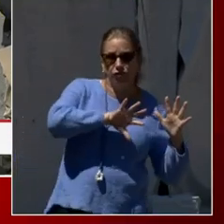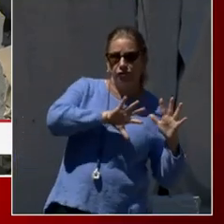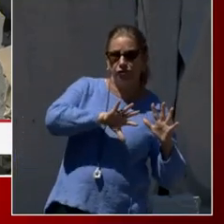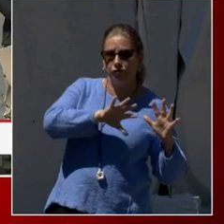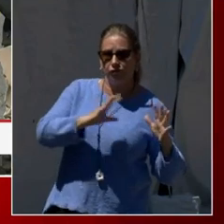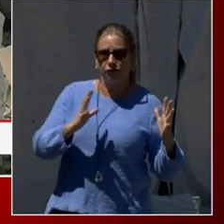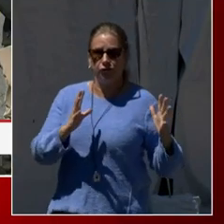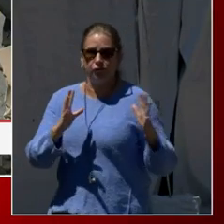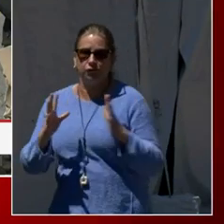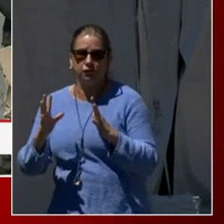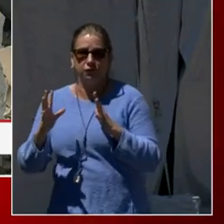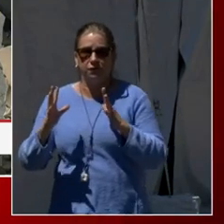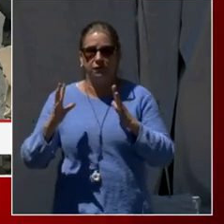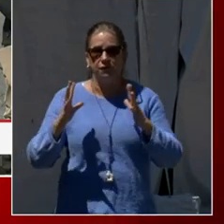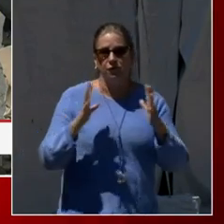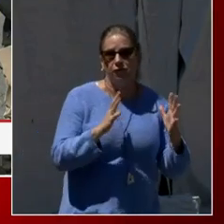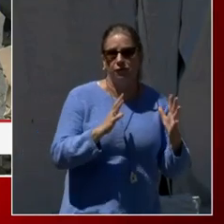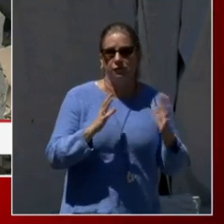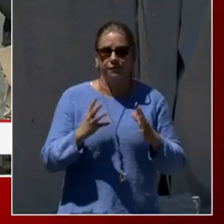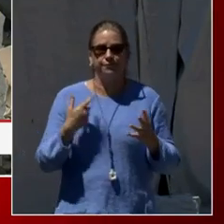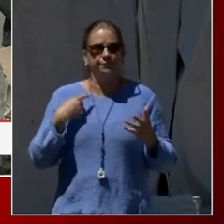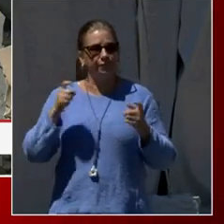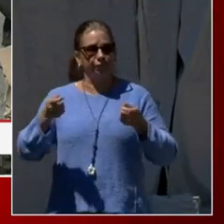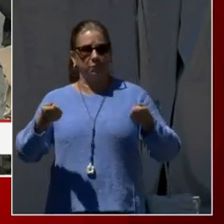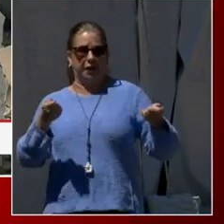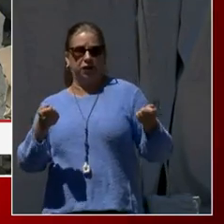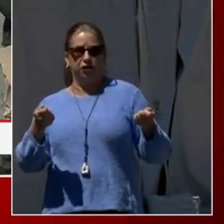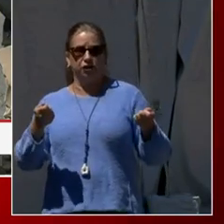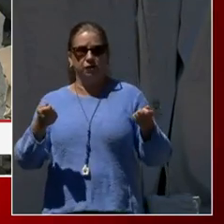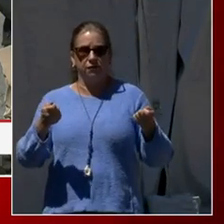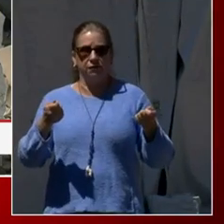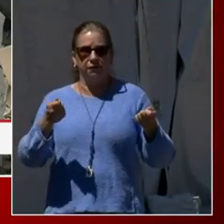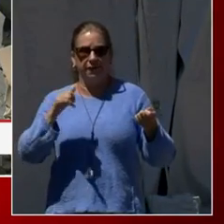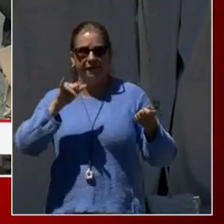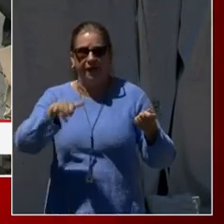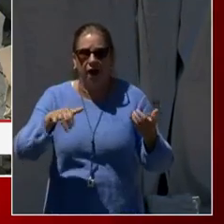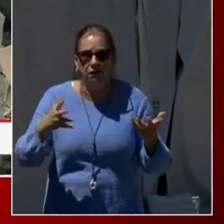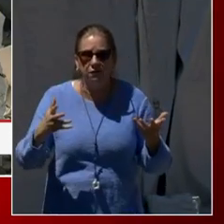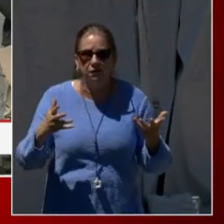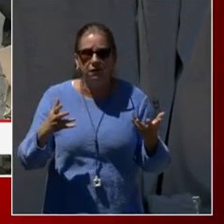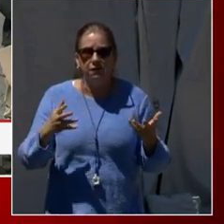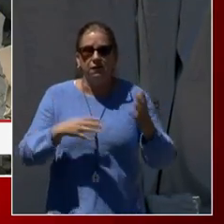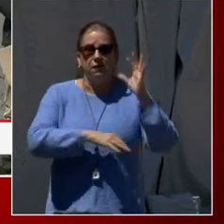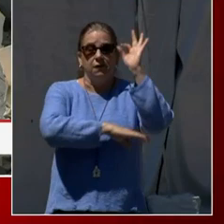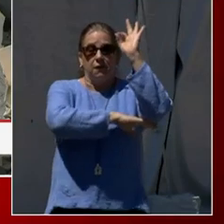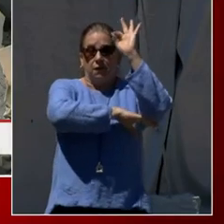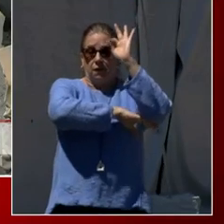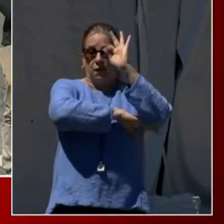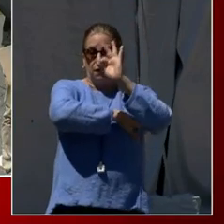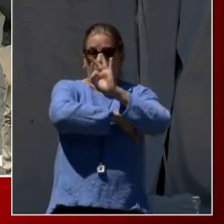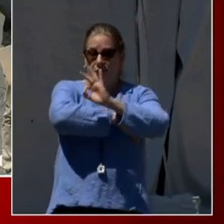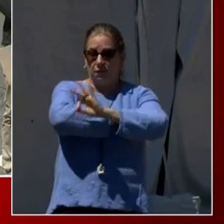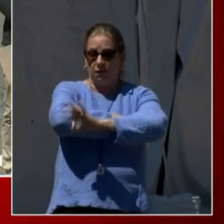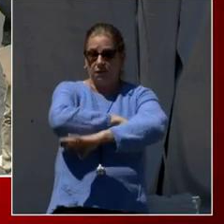manageable. As the day progressed and as the sun set, we saw a significant increase in the